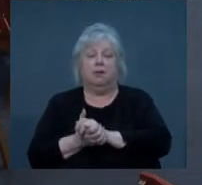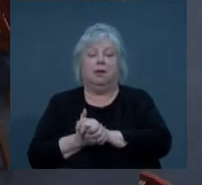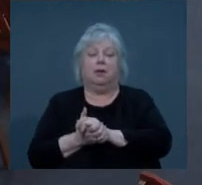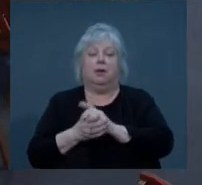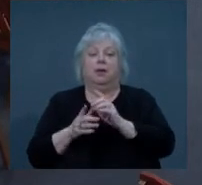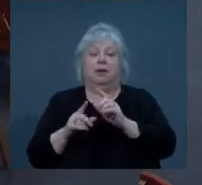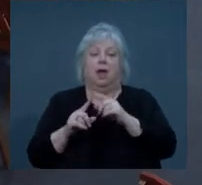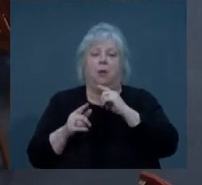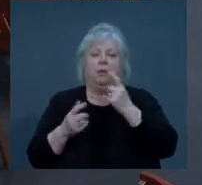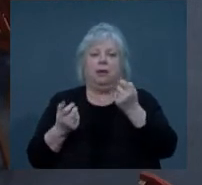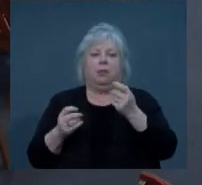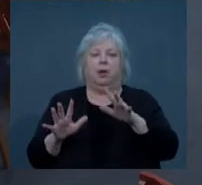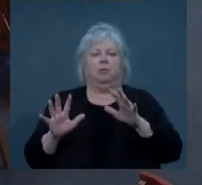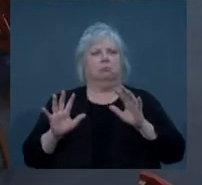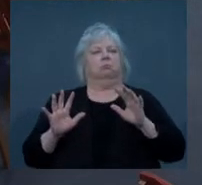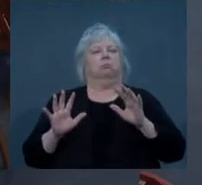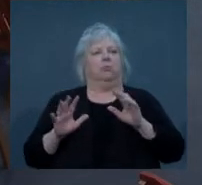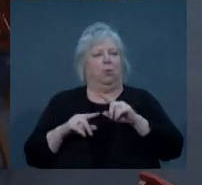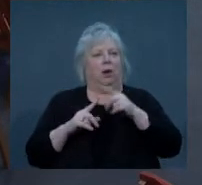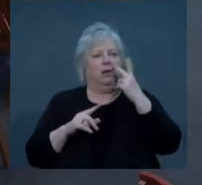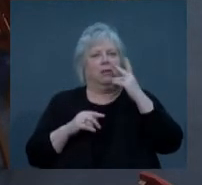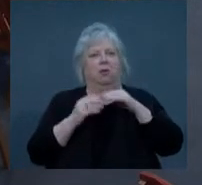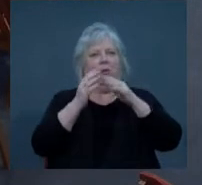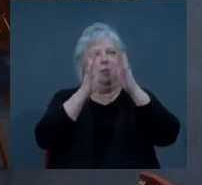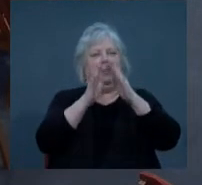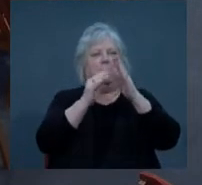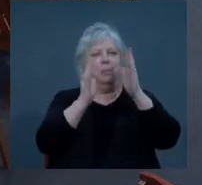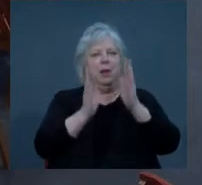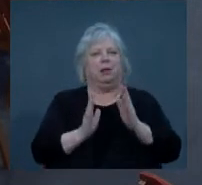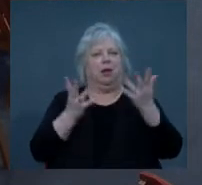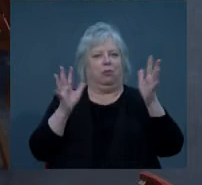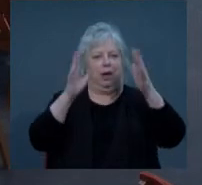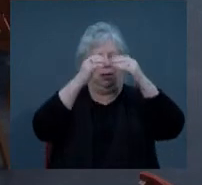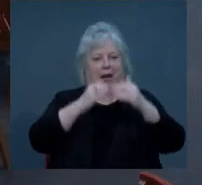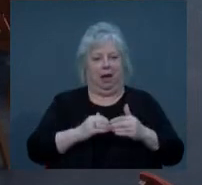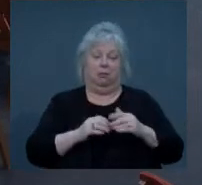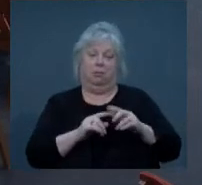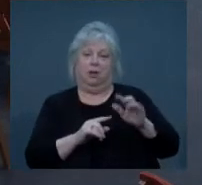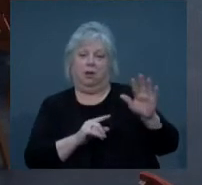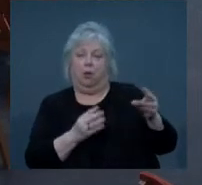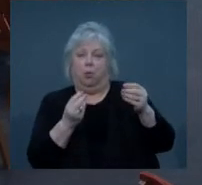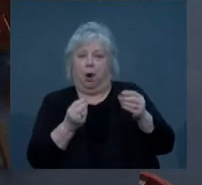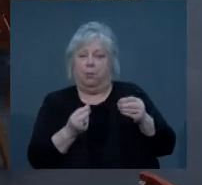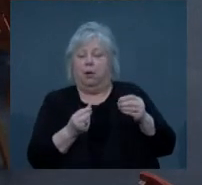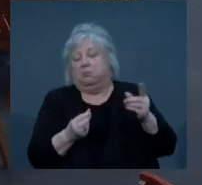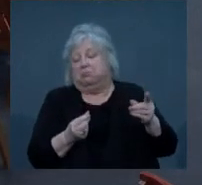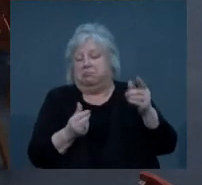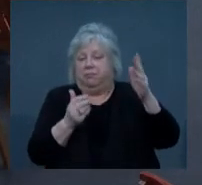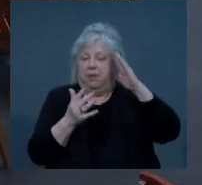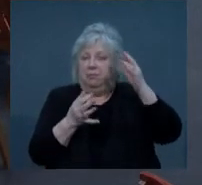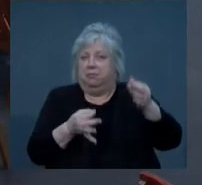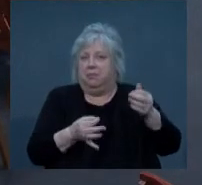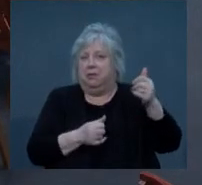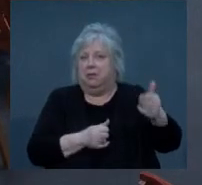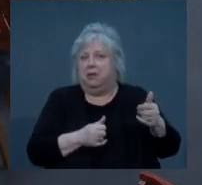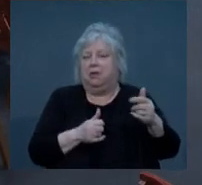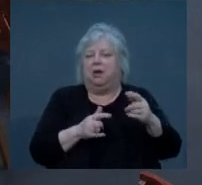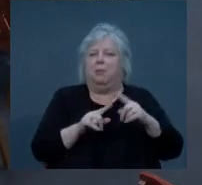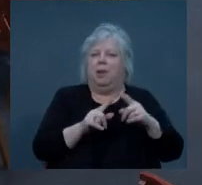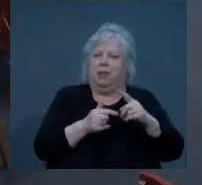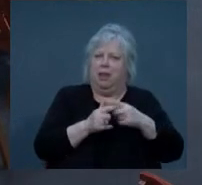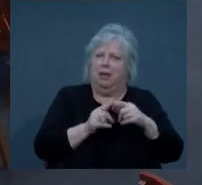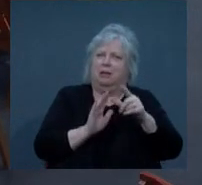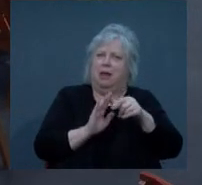I was a little taken aback too when I saw it was already down, but, you know, it's their property and they can do as they wish, you know, and then come afterwards and ask for